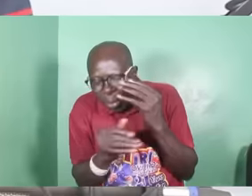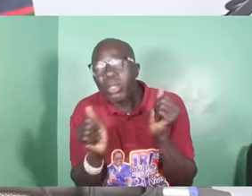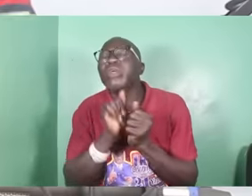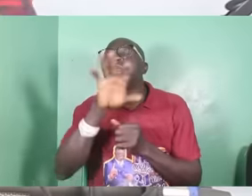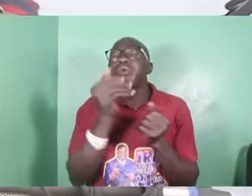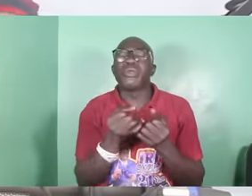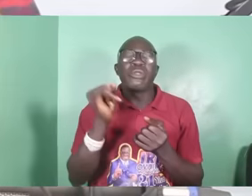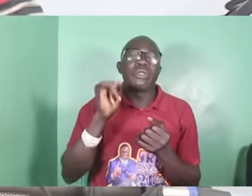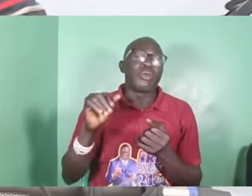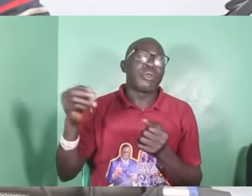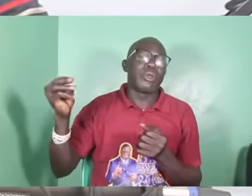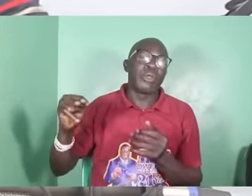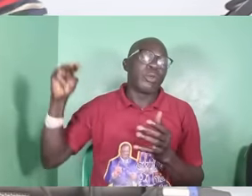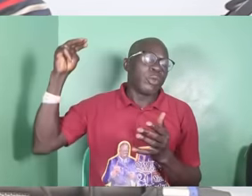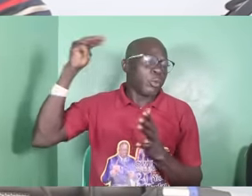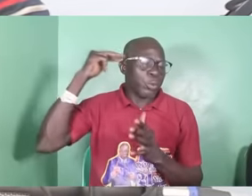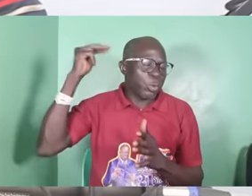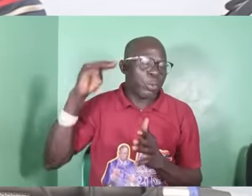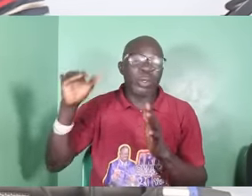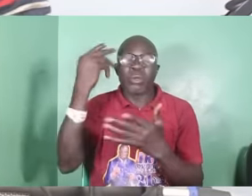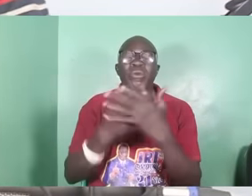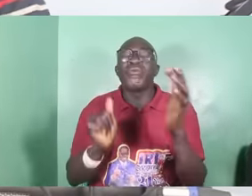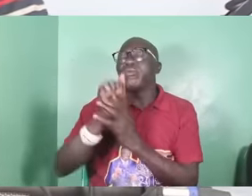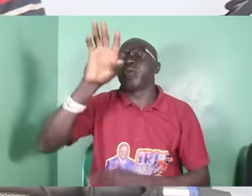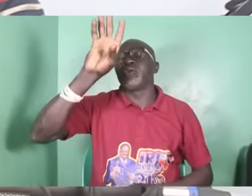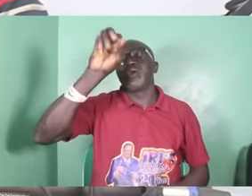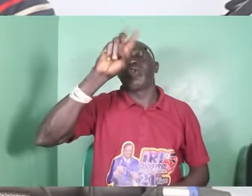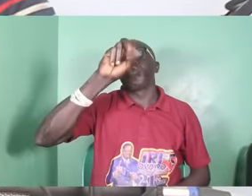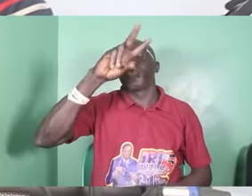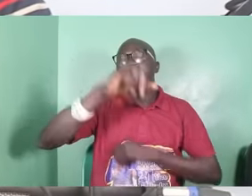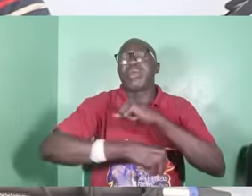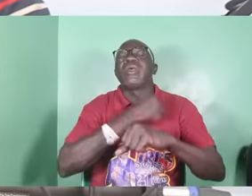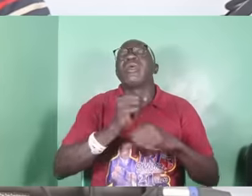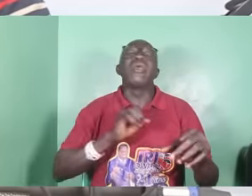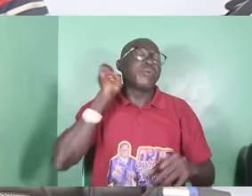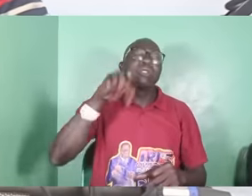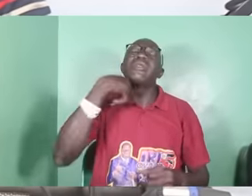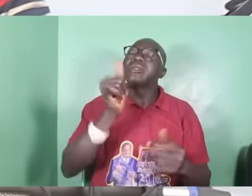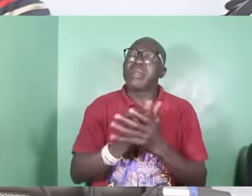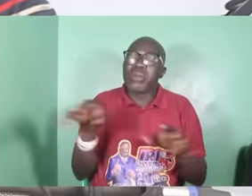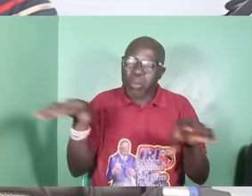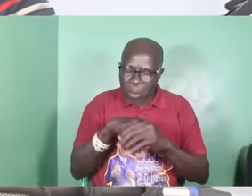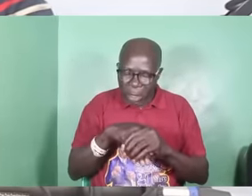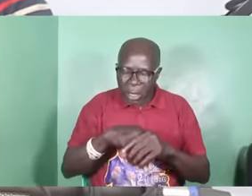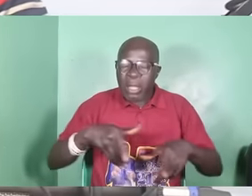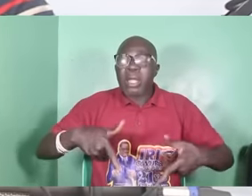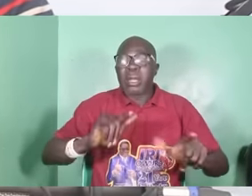the issue of her blood. For Dumejila, number one. Akoko, if she is still married,